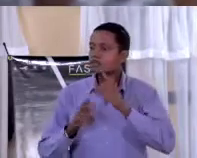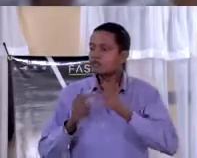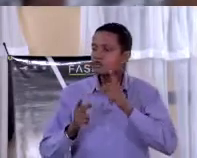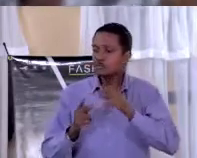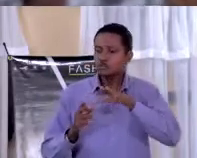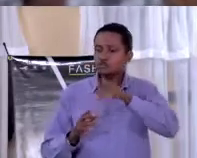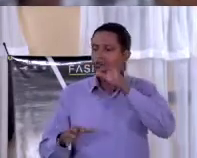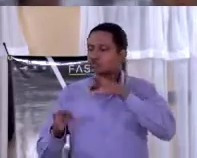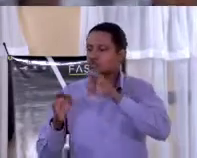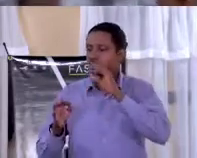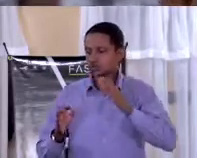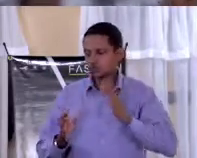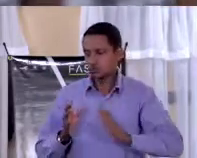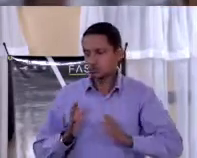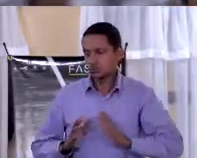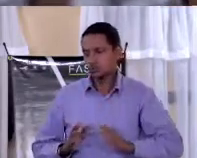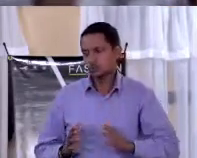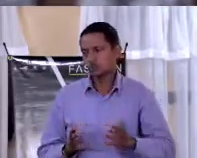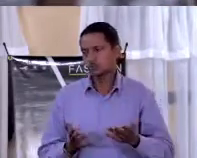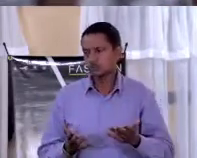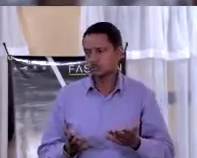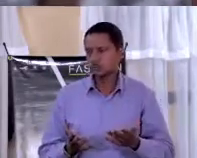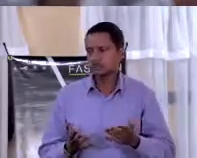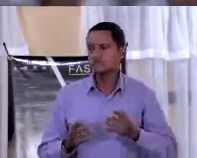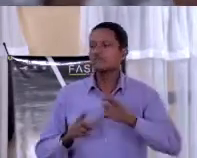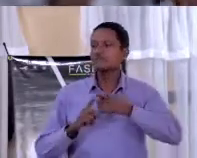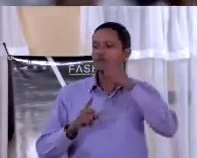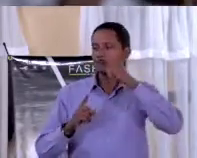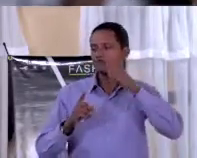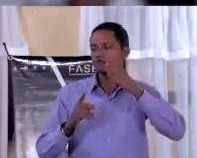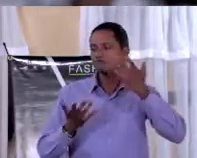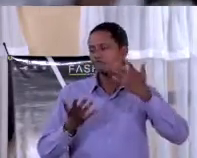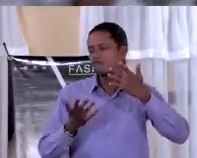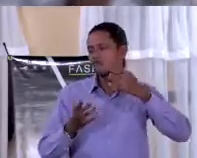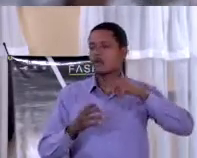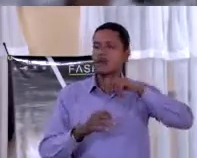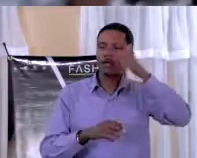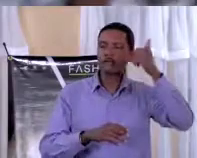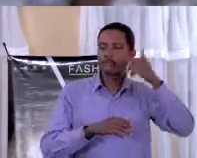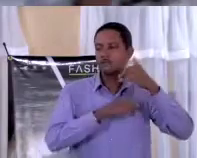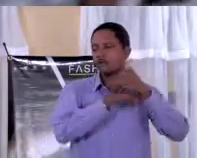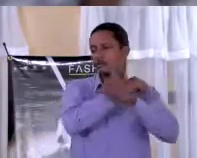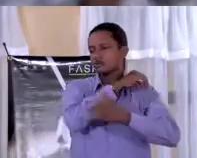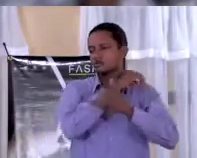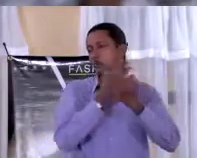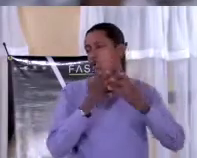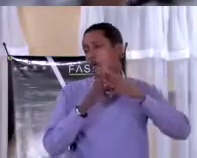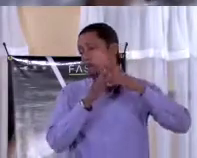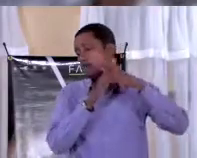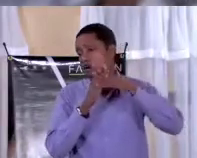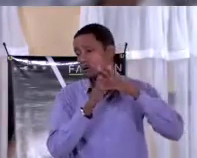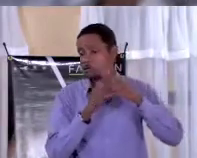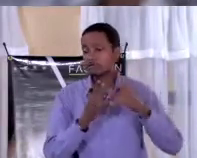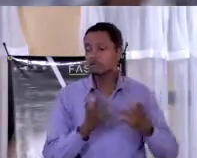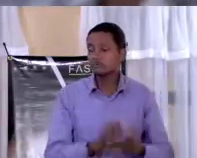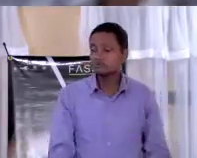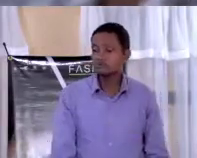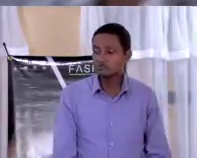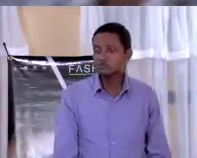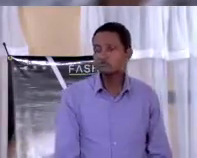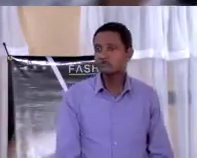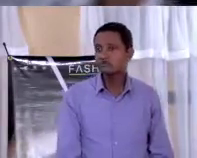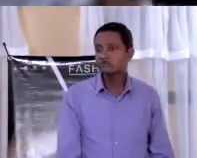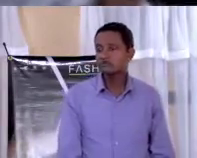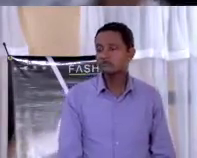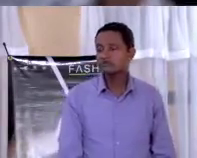the statistics probably being even less than the 10% that was suggested. Everybody here is wearing something that was imported, made in America, brought in,